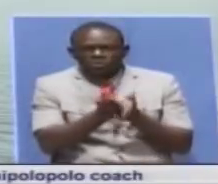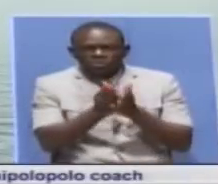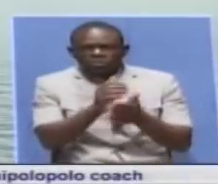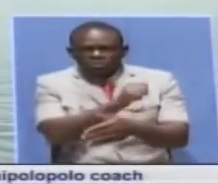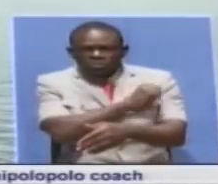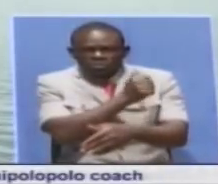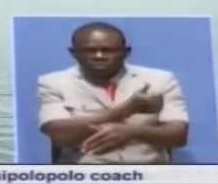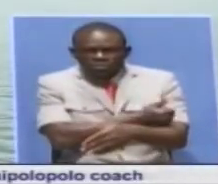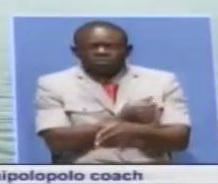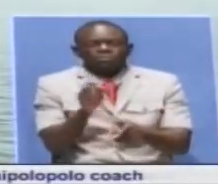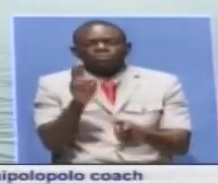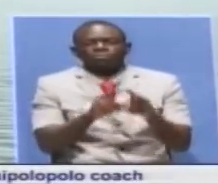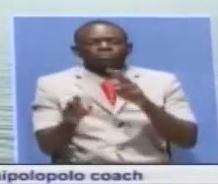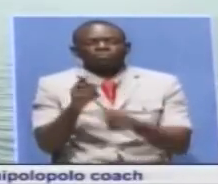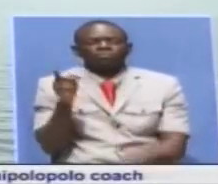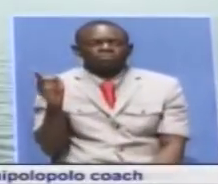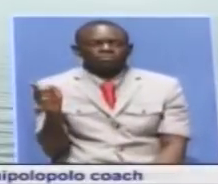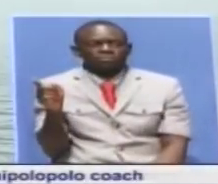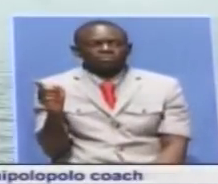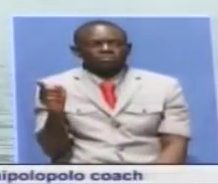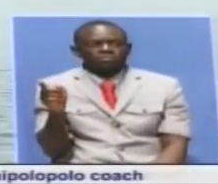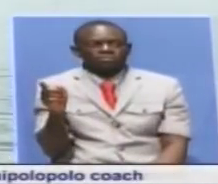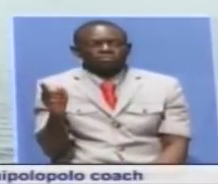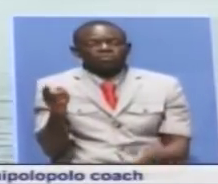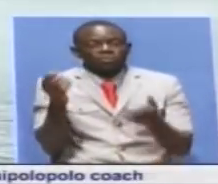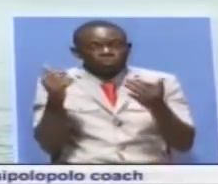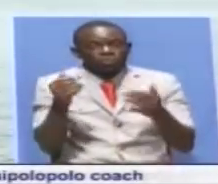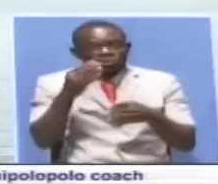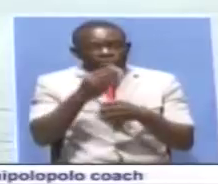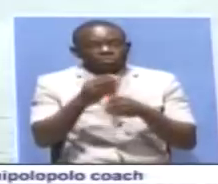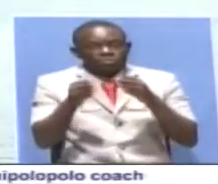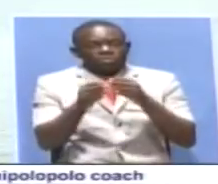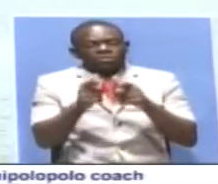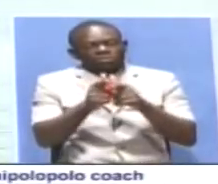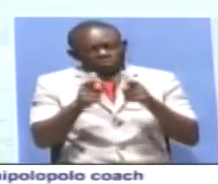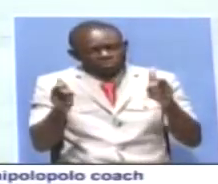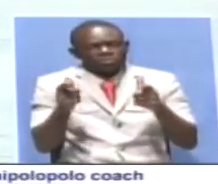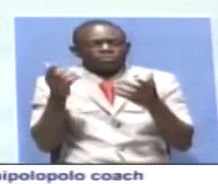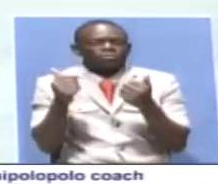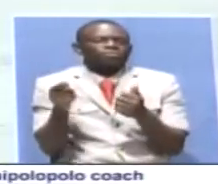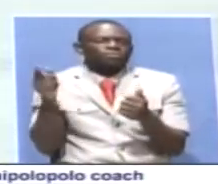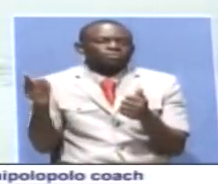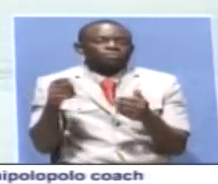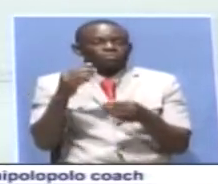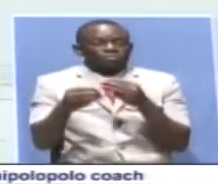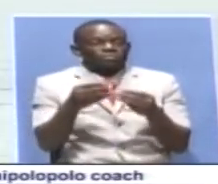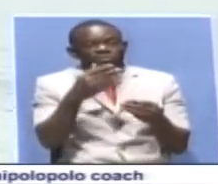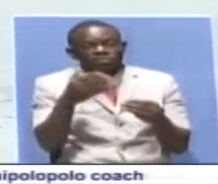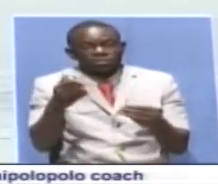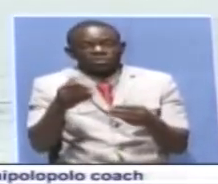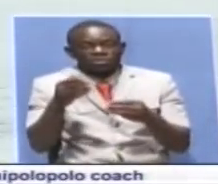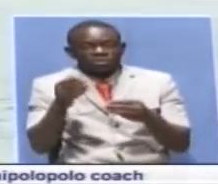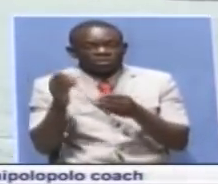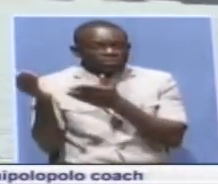markets. Once expansion works here are completed, the tonnage of goods handled at the port is expected to